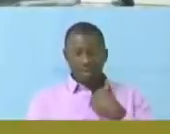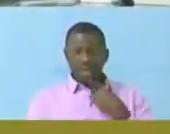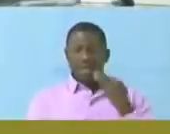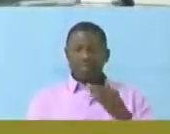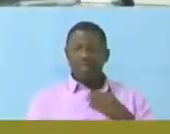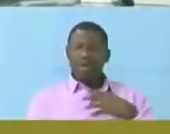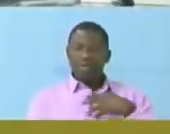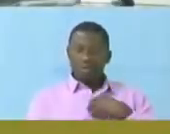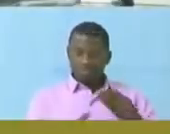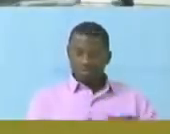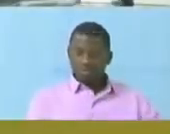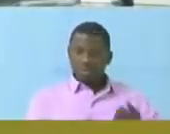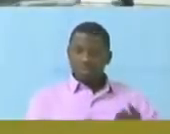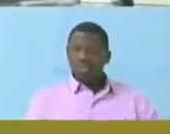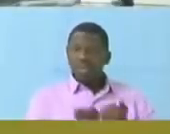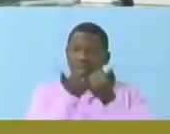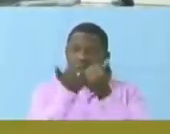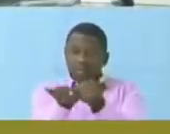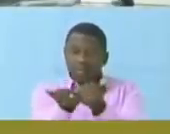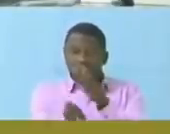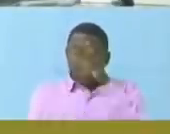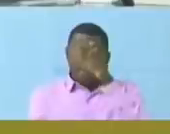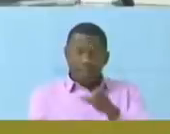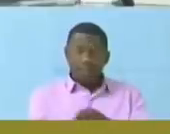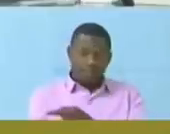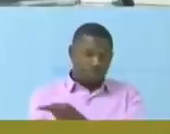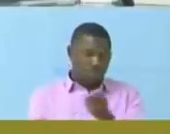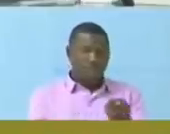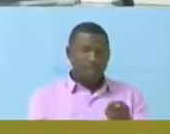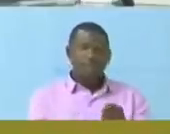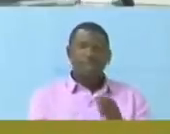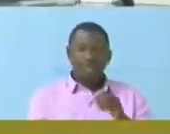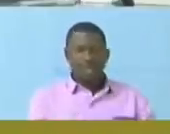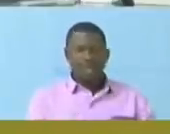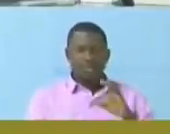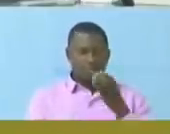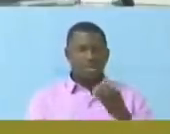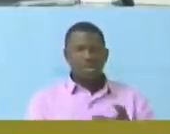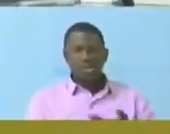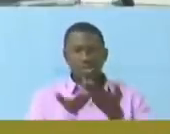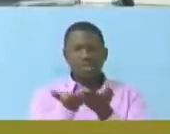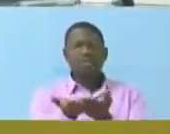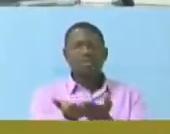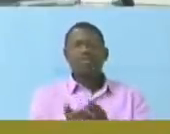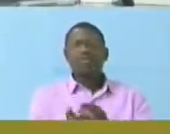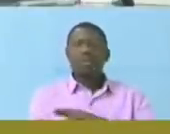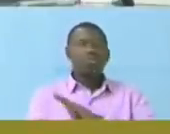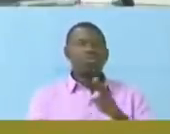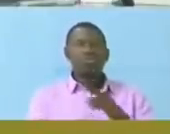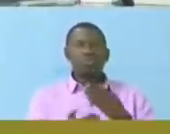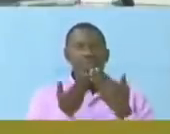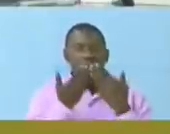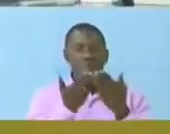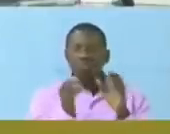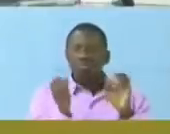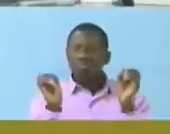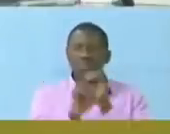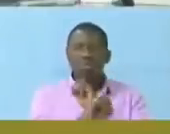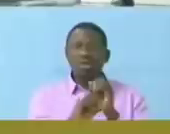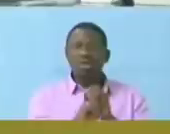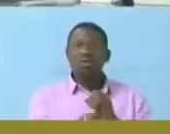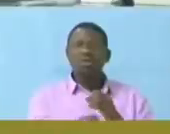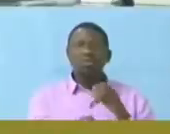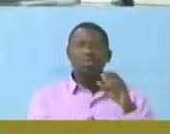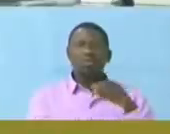over that person to them, I can hand over that person to them. But I don't know the circumstances, no information, no nothing, and you pick them